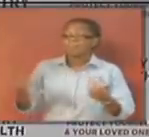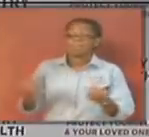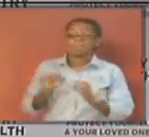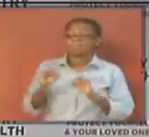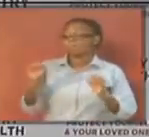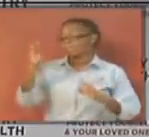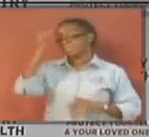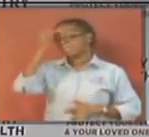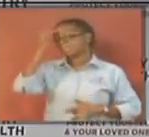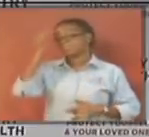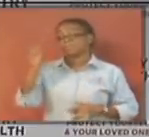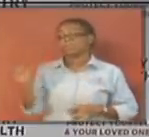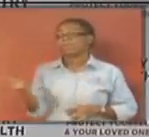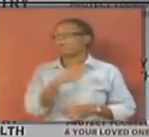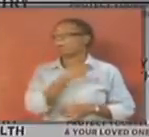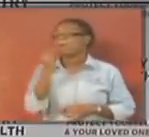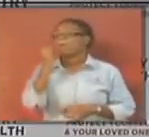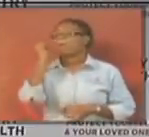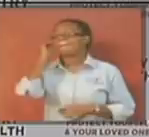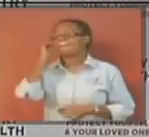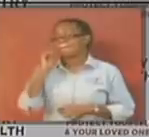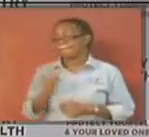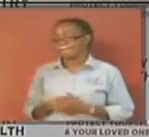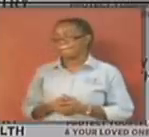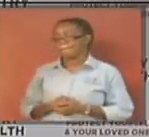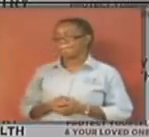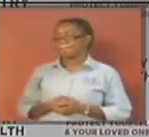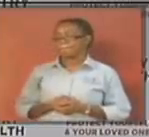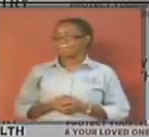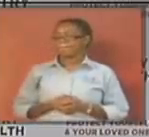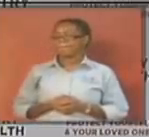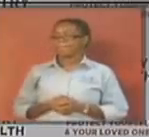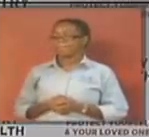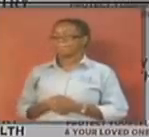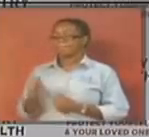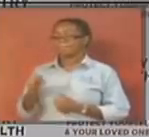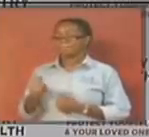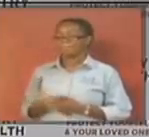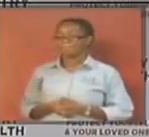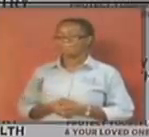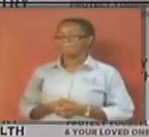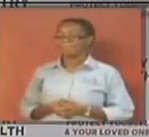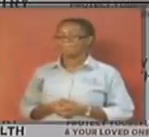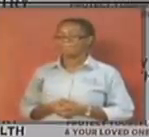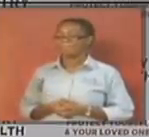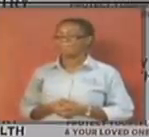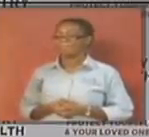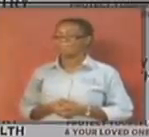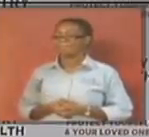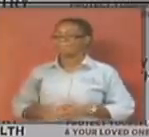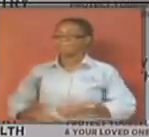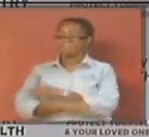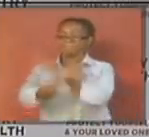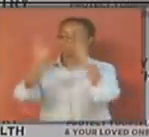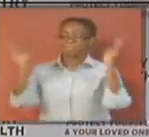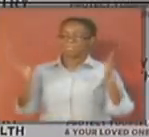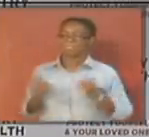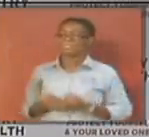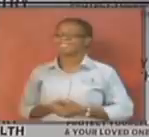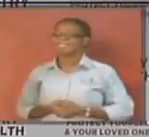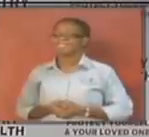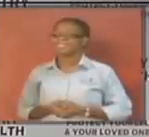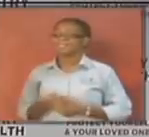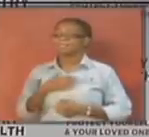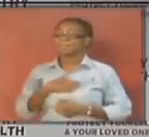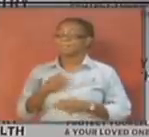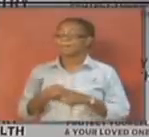Are we ready with Radio Tamrin at this point in time? Yes, I see him coming. Yes, good morning. Clayton Clark, Radio Tamrin.